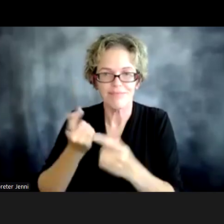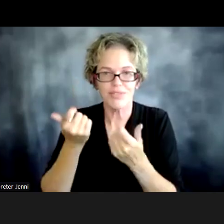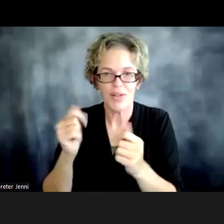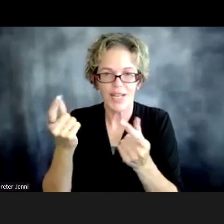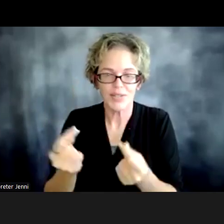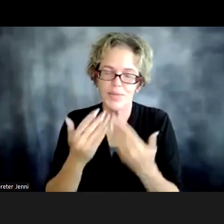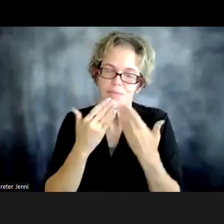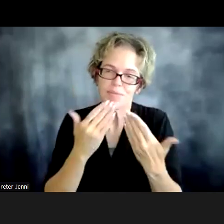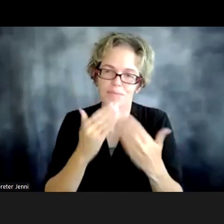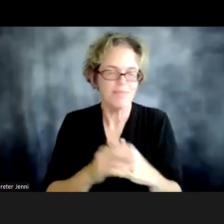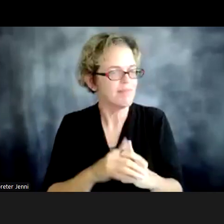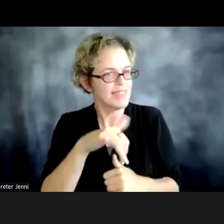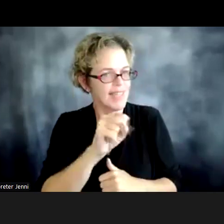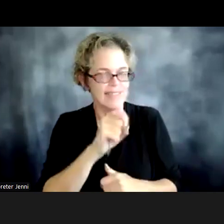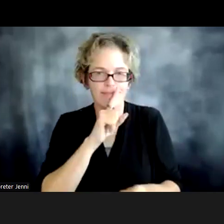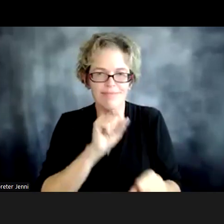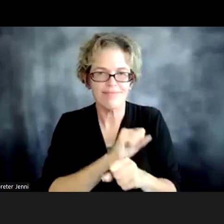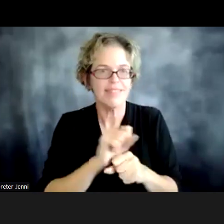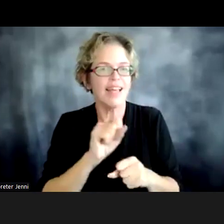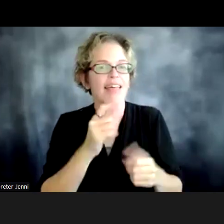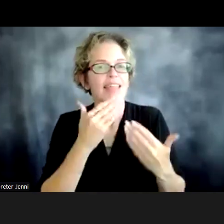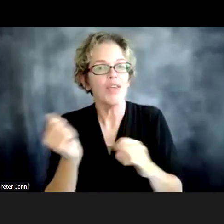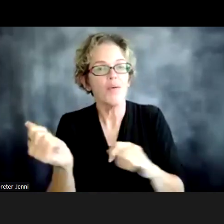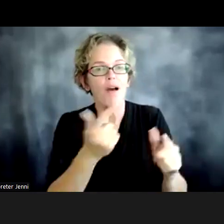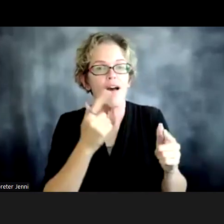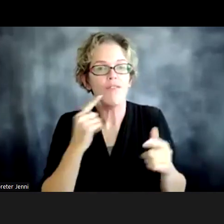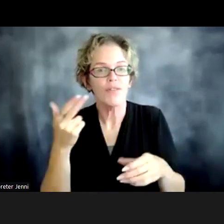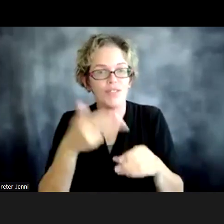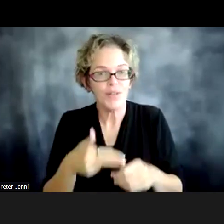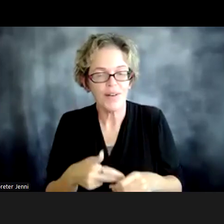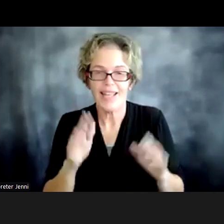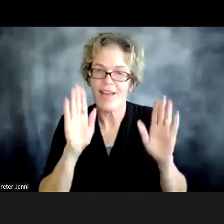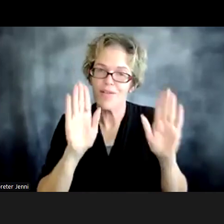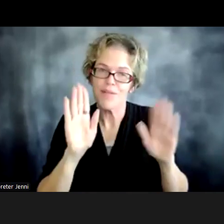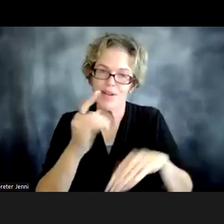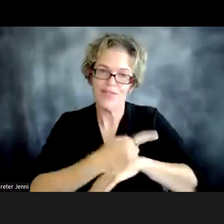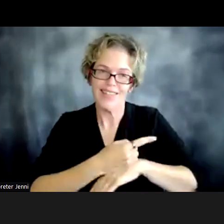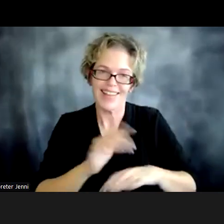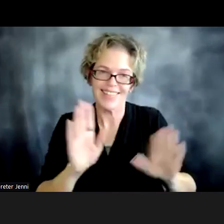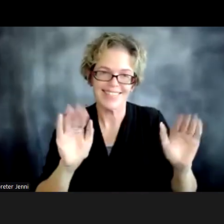Couldn't agree more, Sheldon. Thank you all for joining and have a wonderful day.